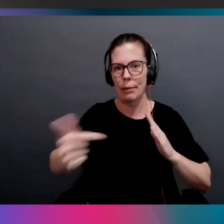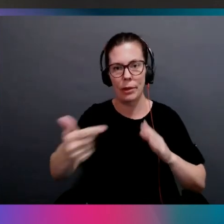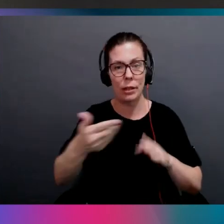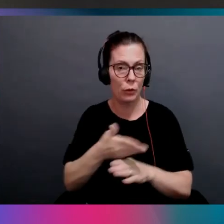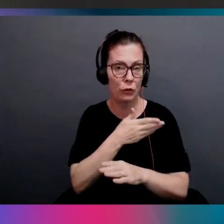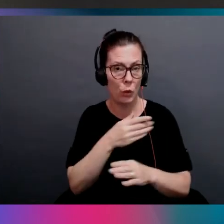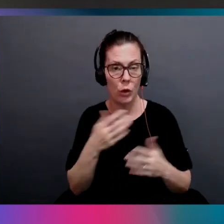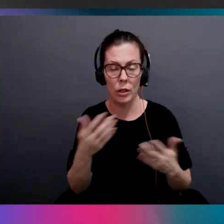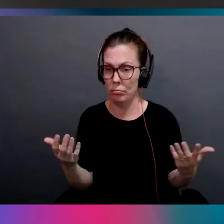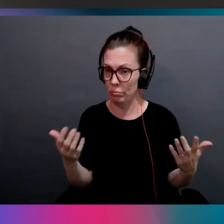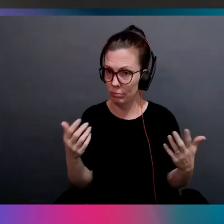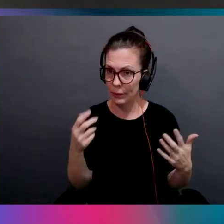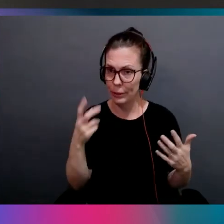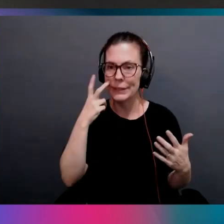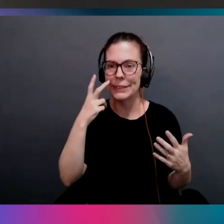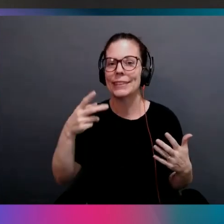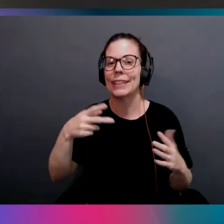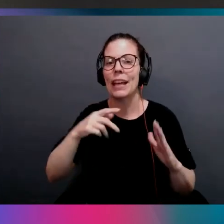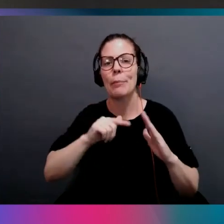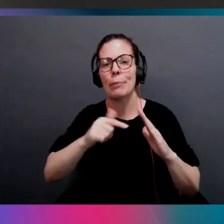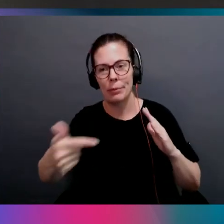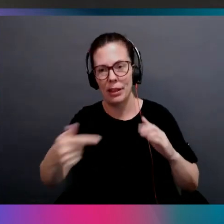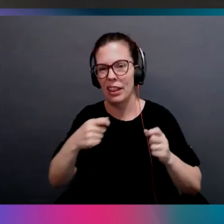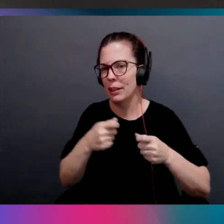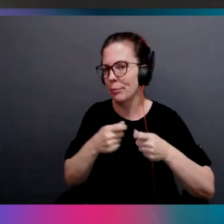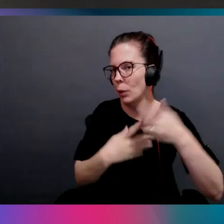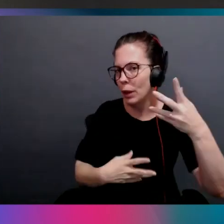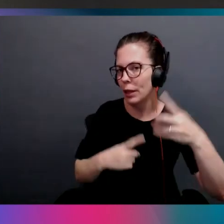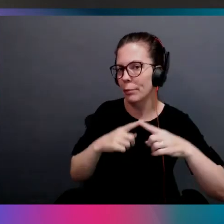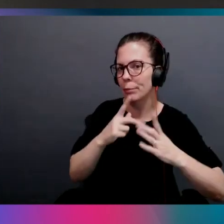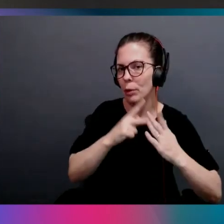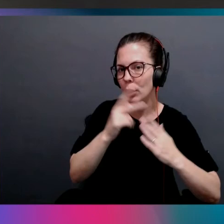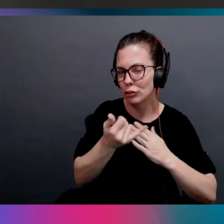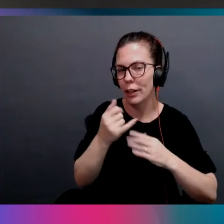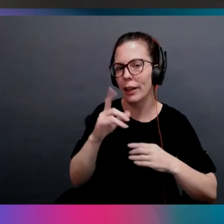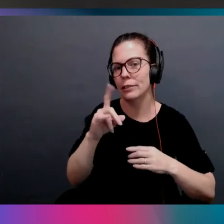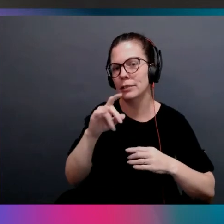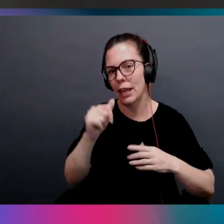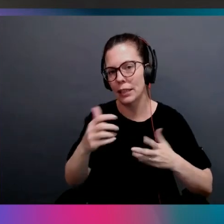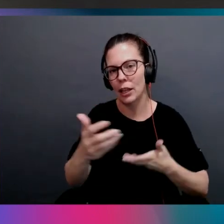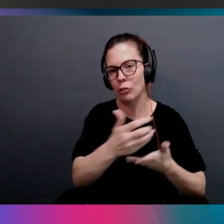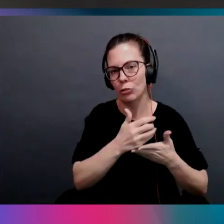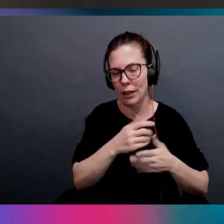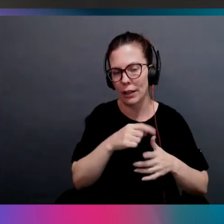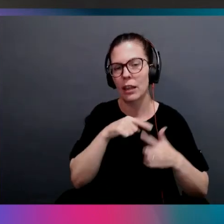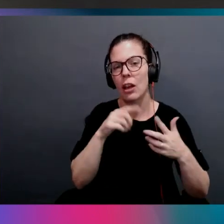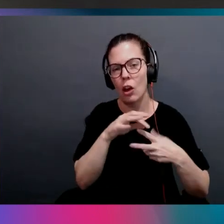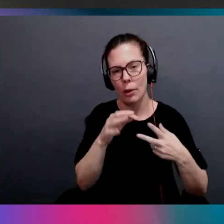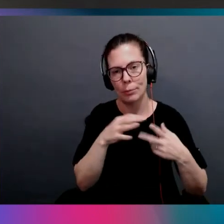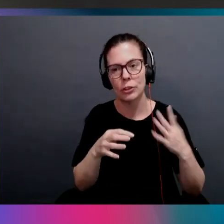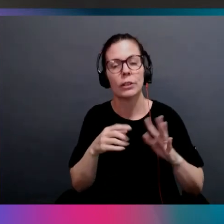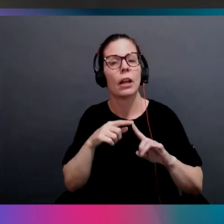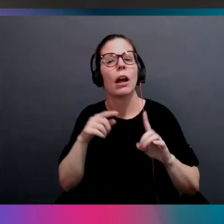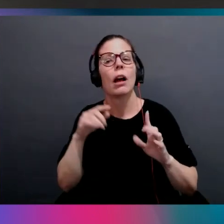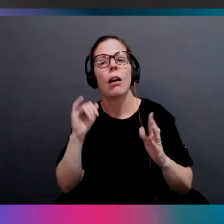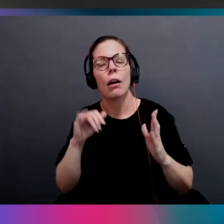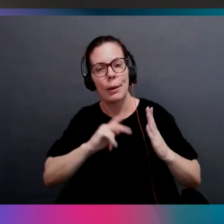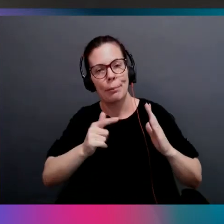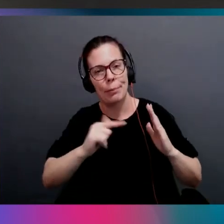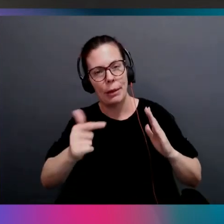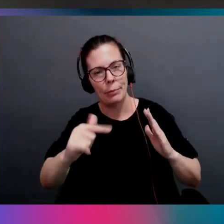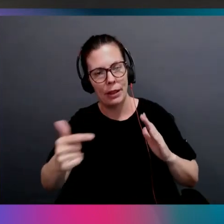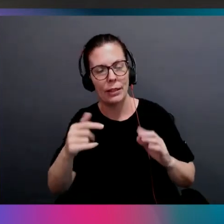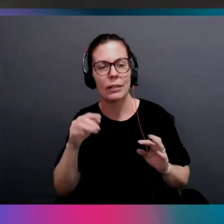Go here and look at pipelines. Now it's pulling up all your different projects and data wrangling. You have the different options, but you're looking at your pipelines here, and you can